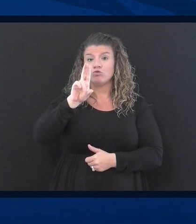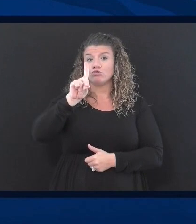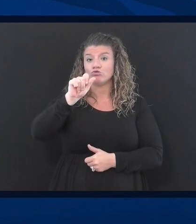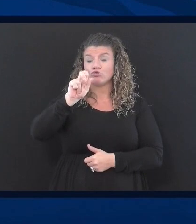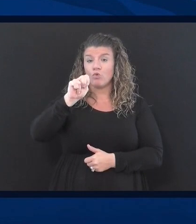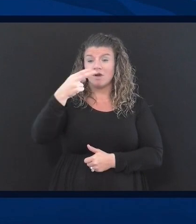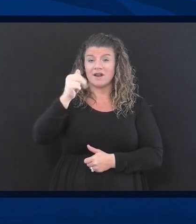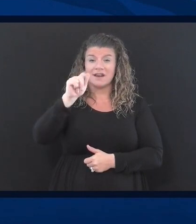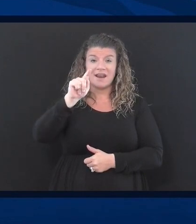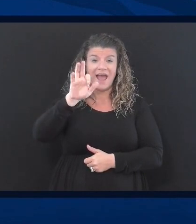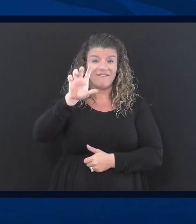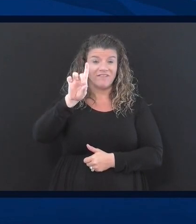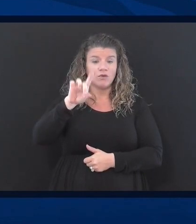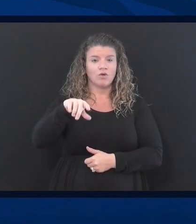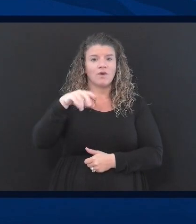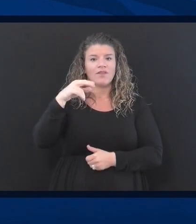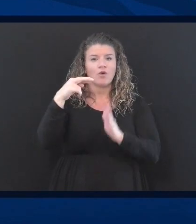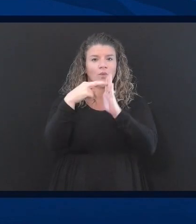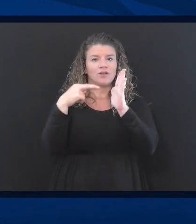the Register-Herald.